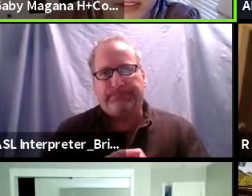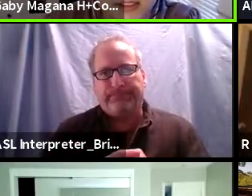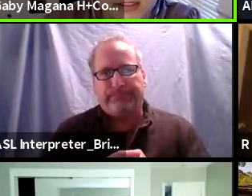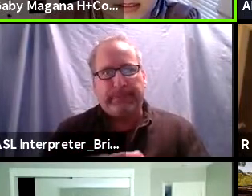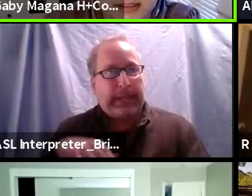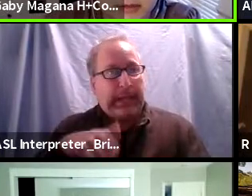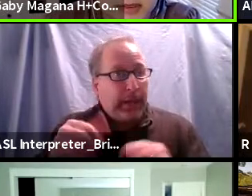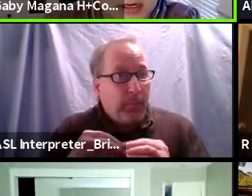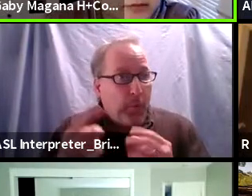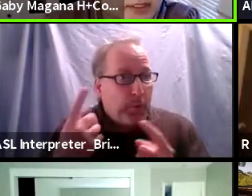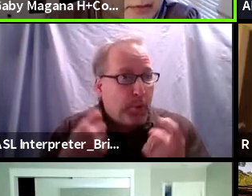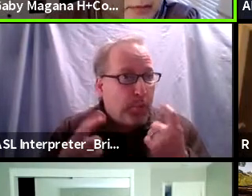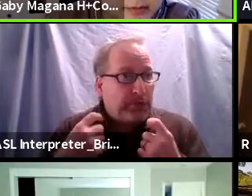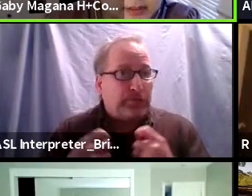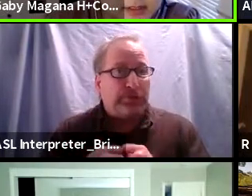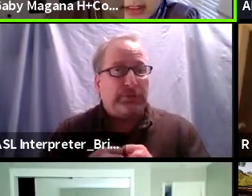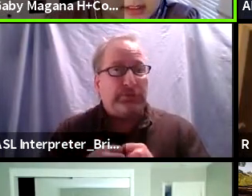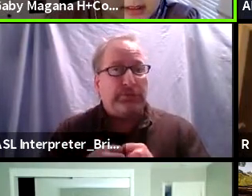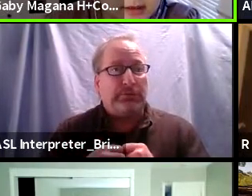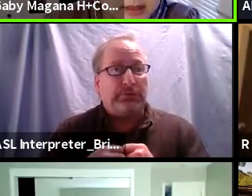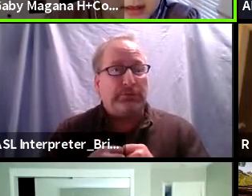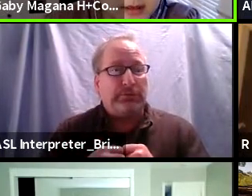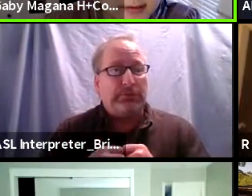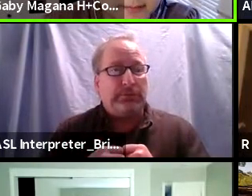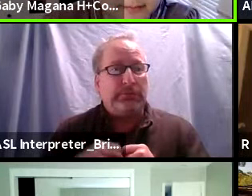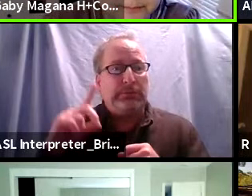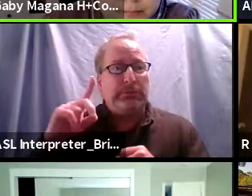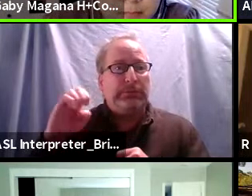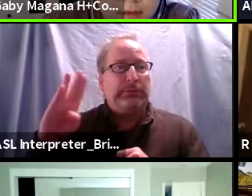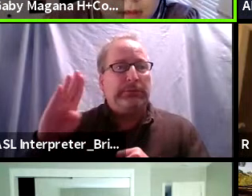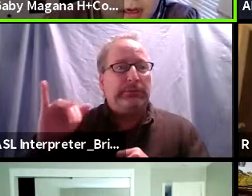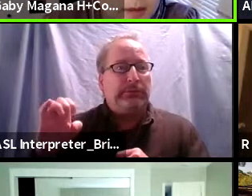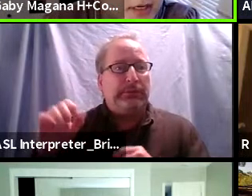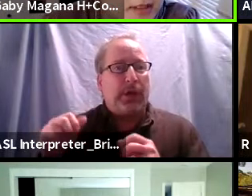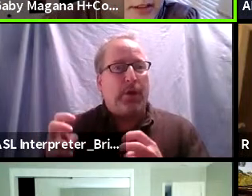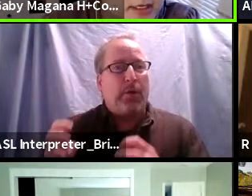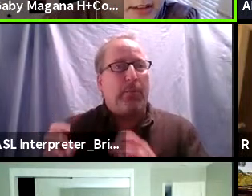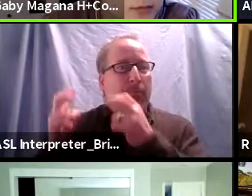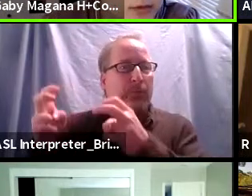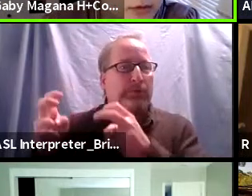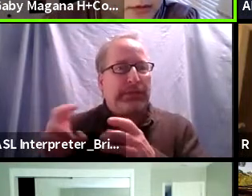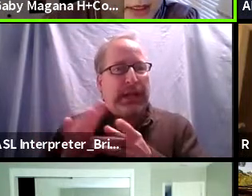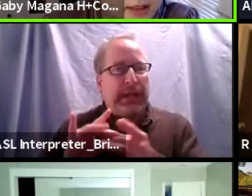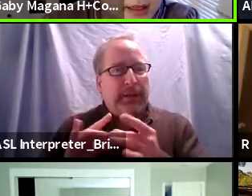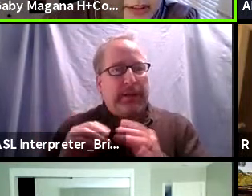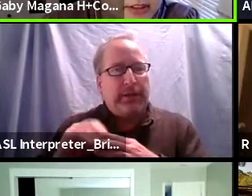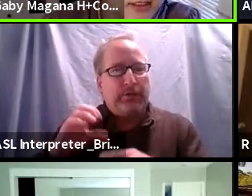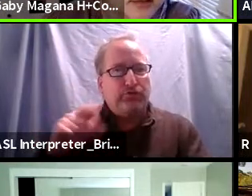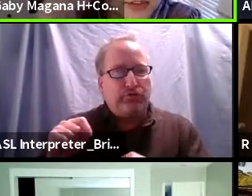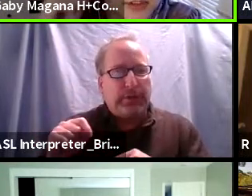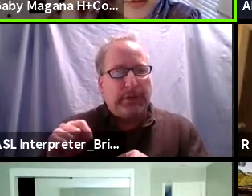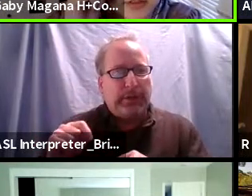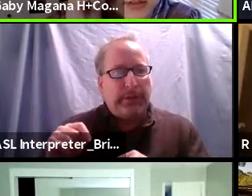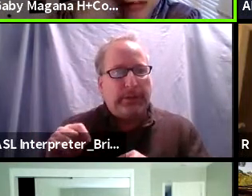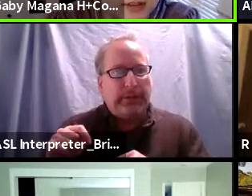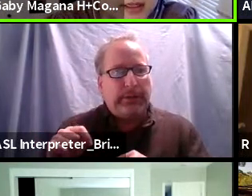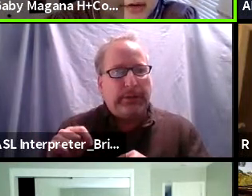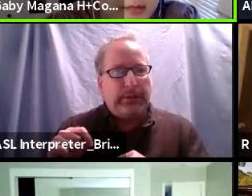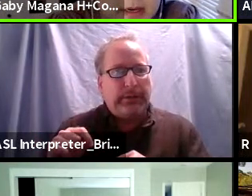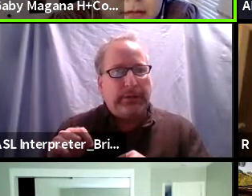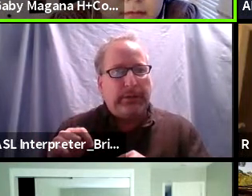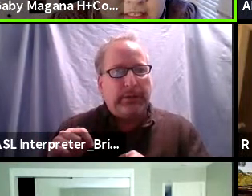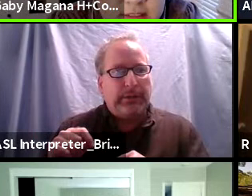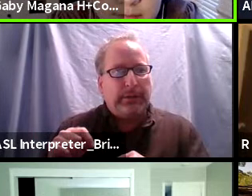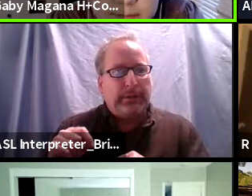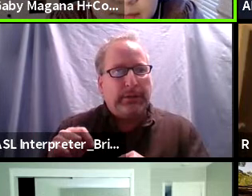Any other questions? I just want to note Debbie posted a quick comment in the chat, so we'll note that in the action items just for